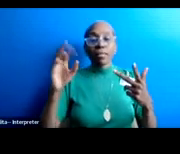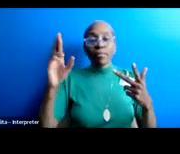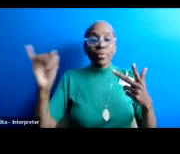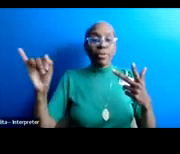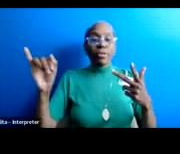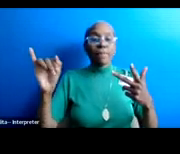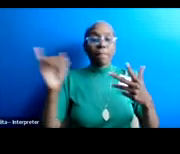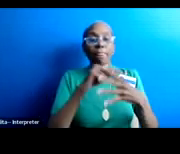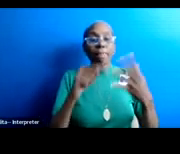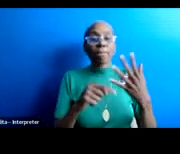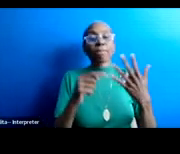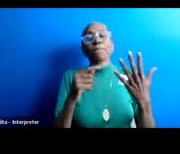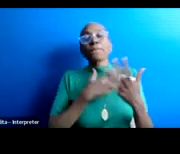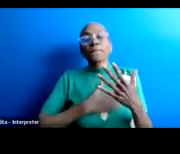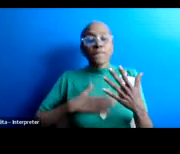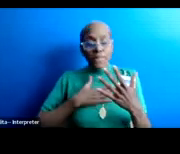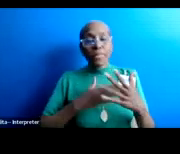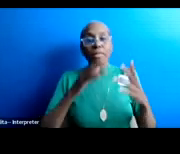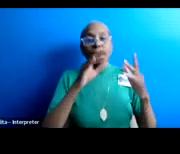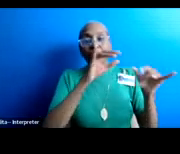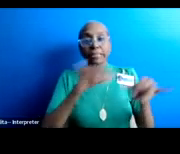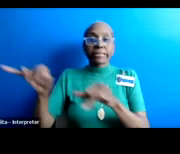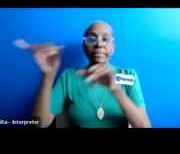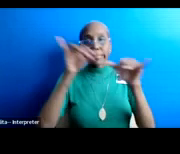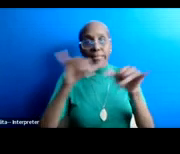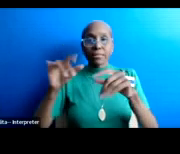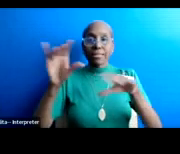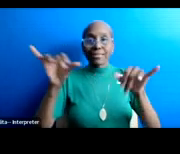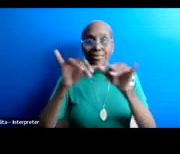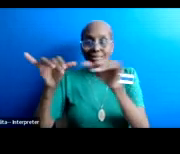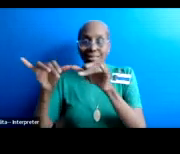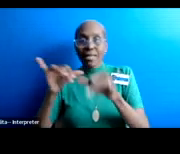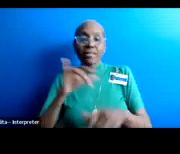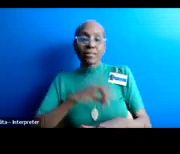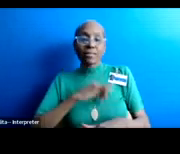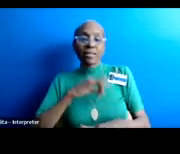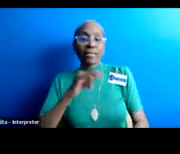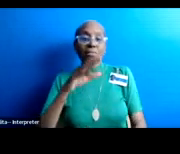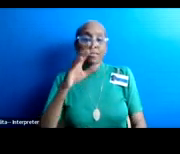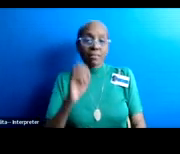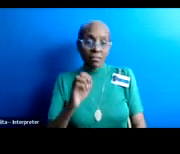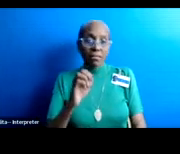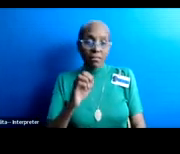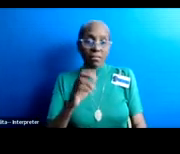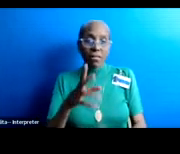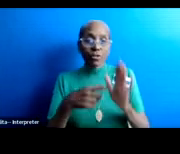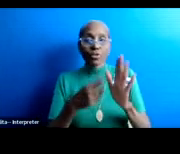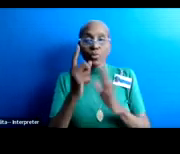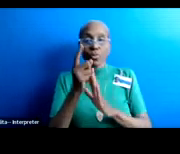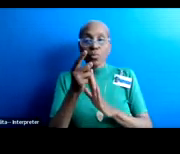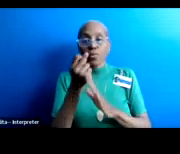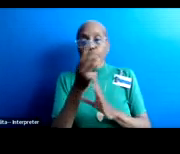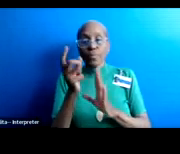And please be consistent in your sizes and your style. Then I'll show you what that looks like here in a